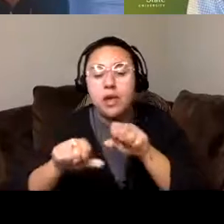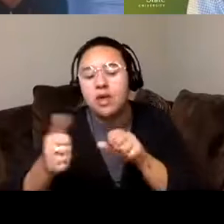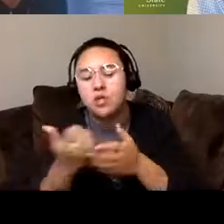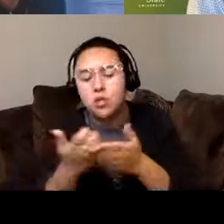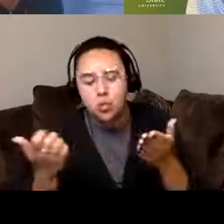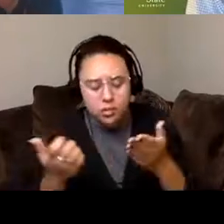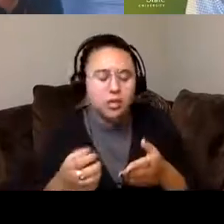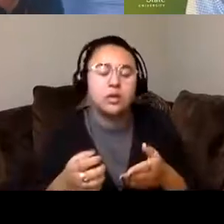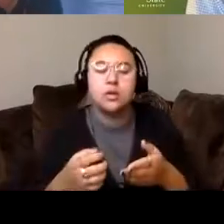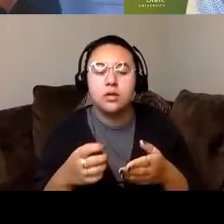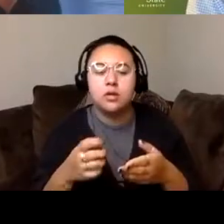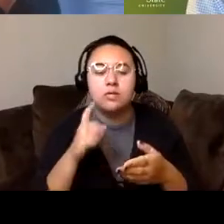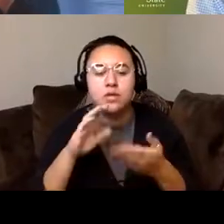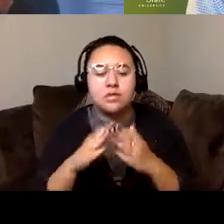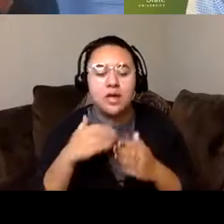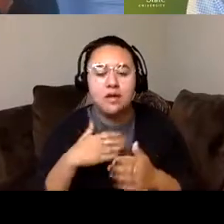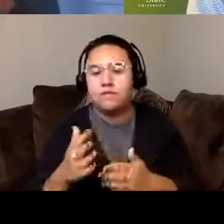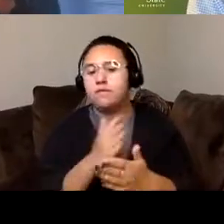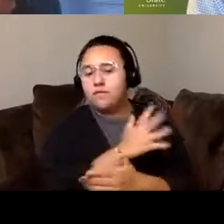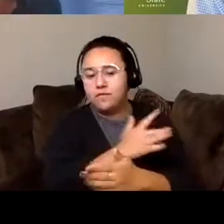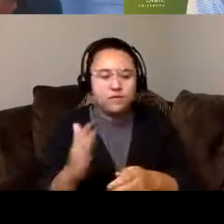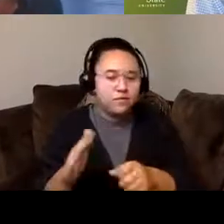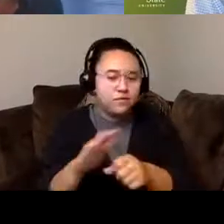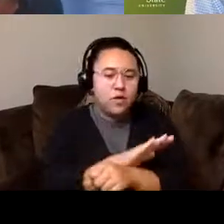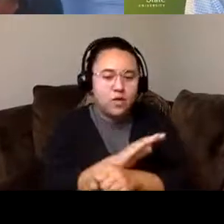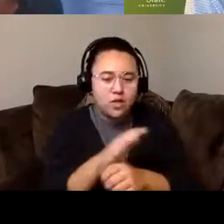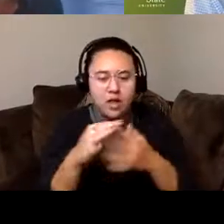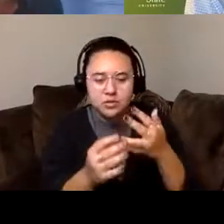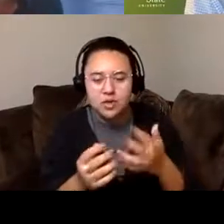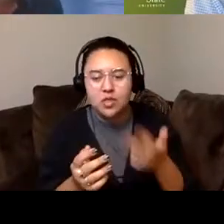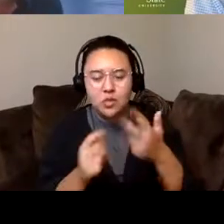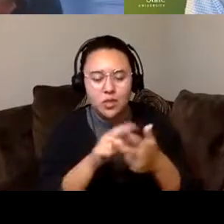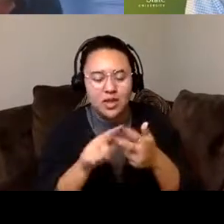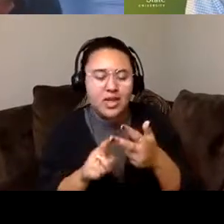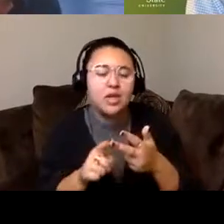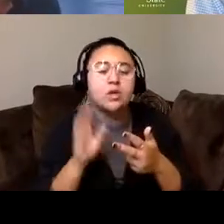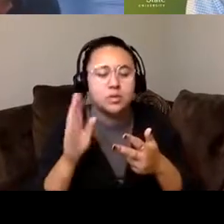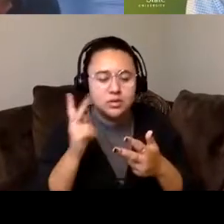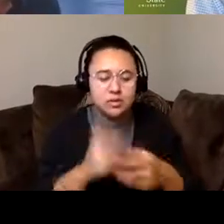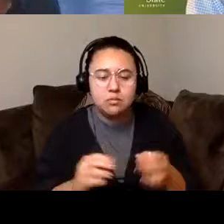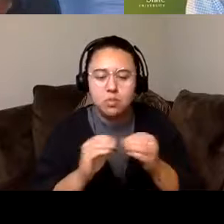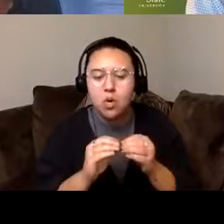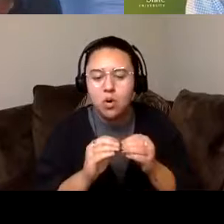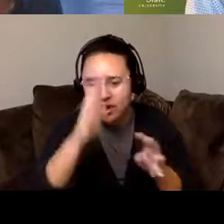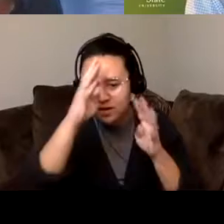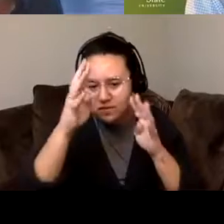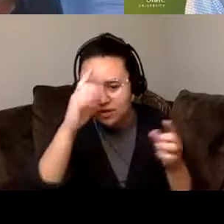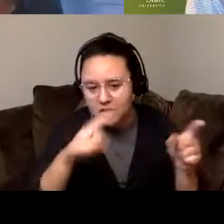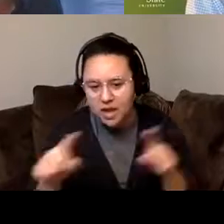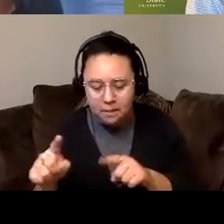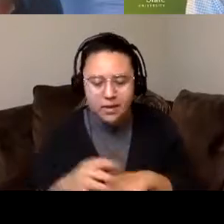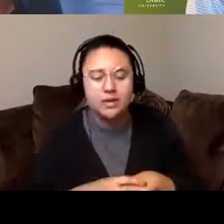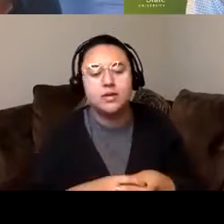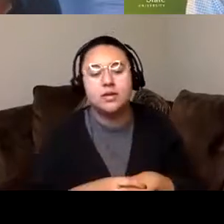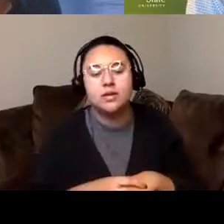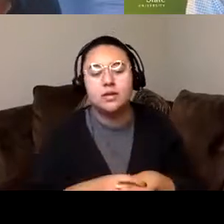to have a full range of options. So those three fronts, I think, are where we'll see a lot more innovation occurring to be able to give people a